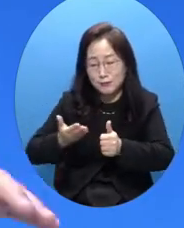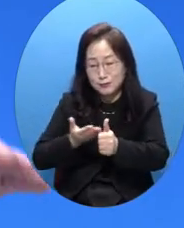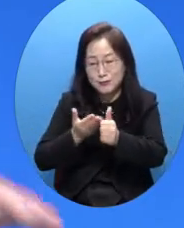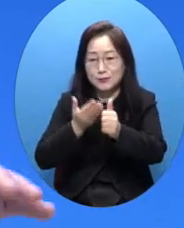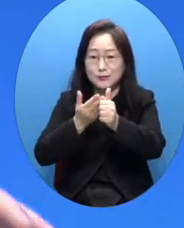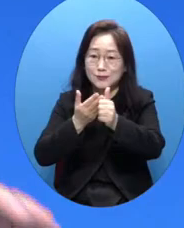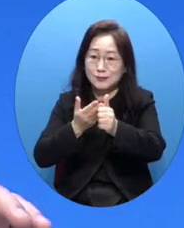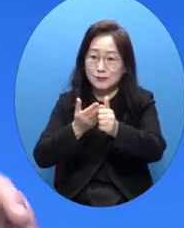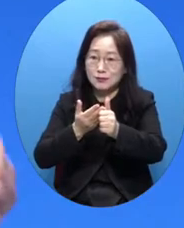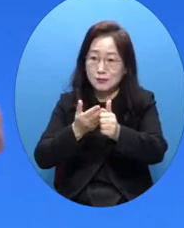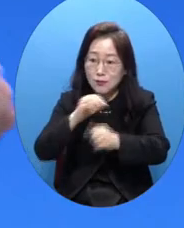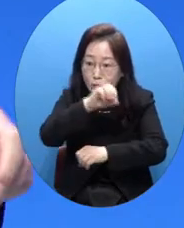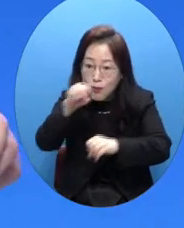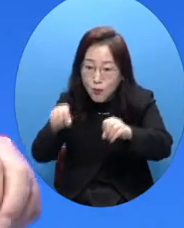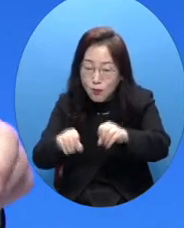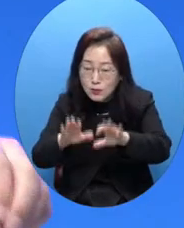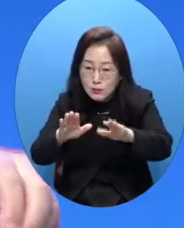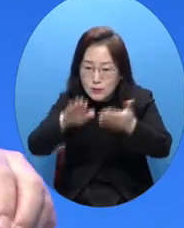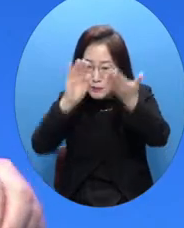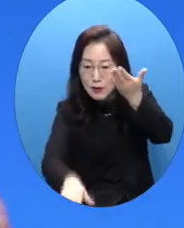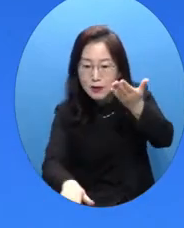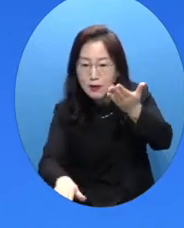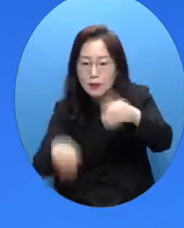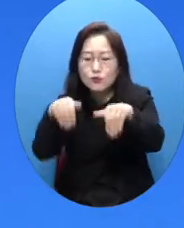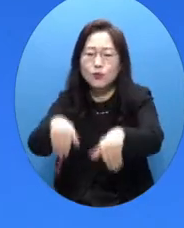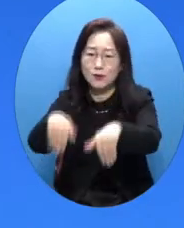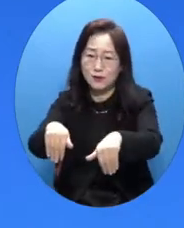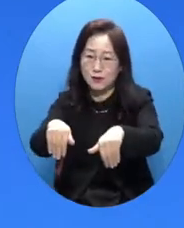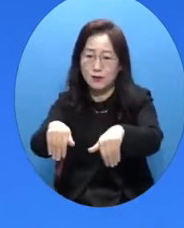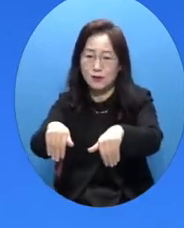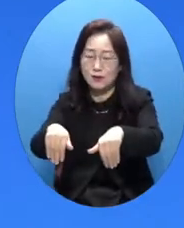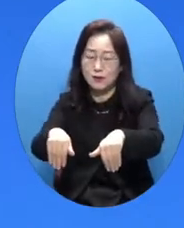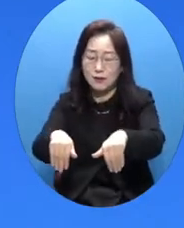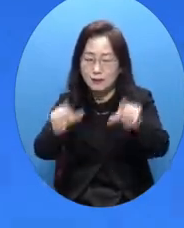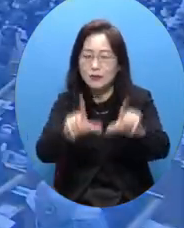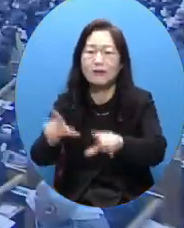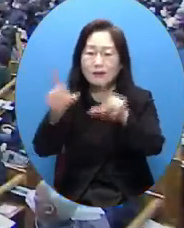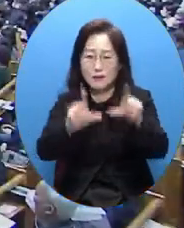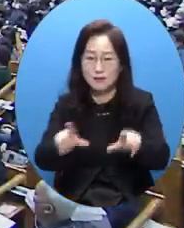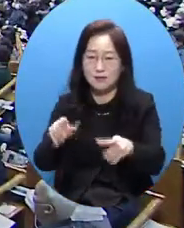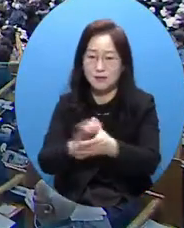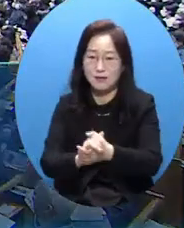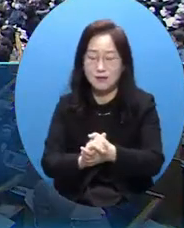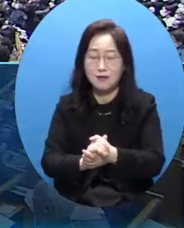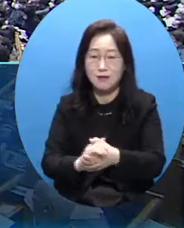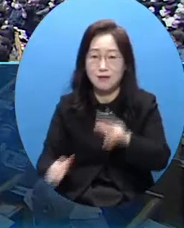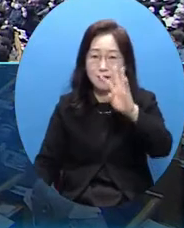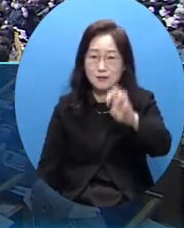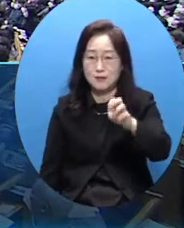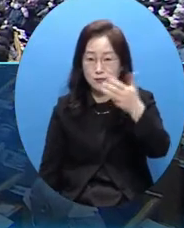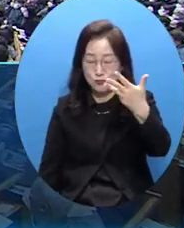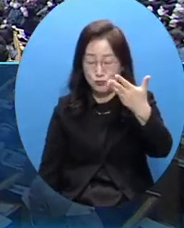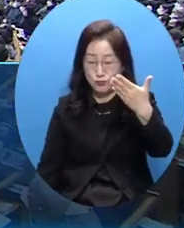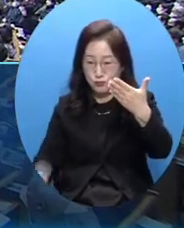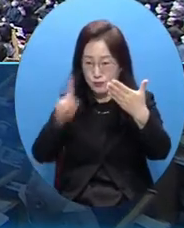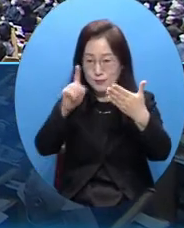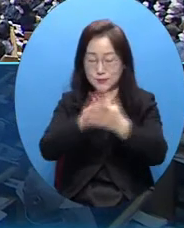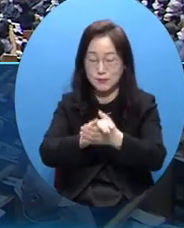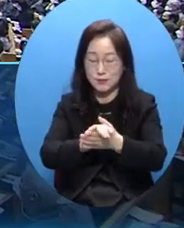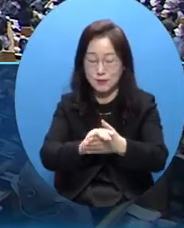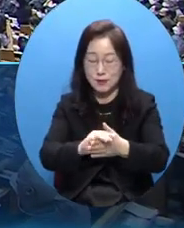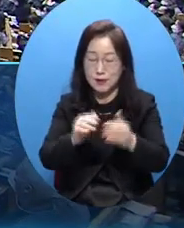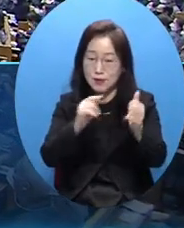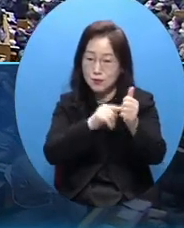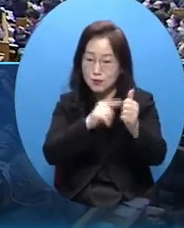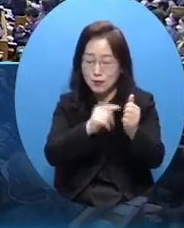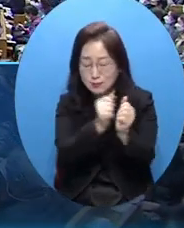father became humble and lowly slave Genesis 39 and 1 says now Joseph had been taken down to